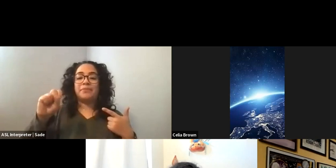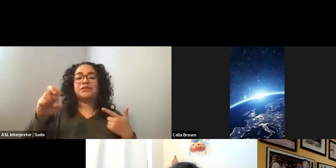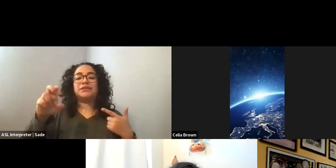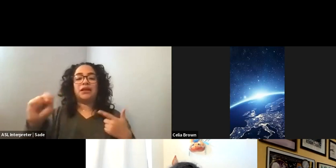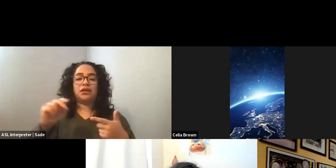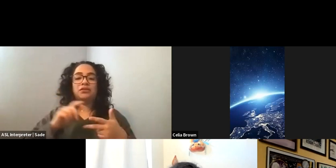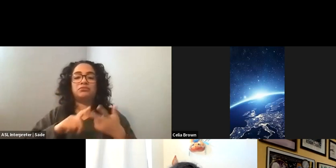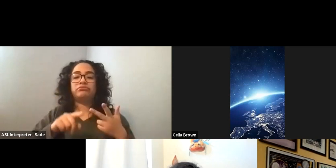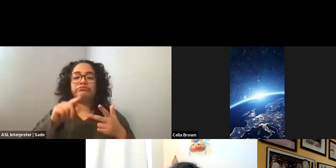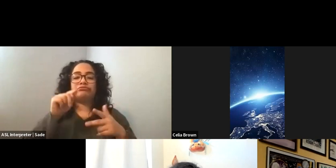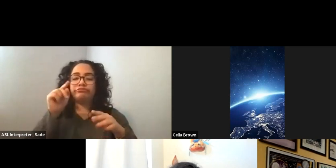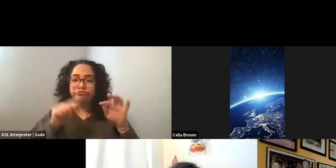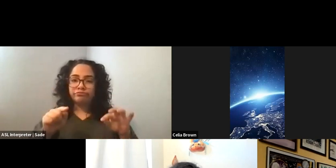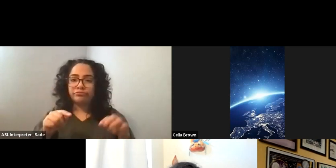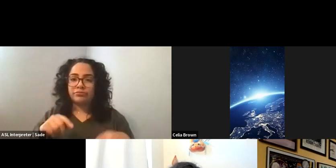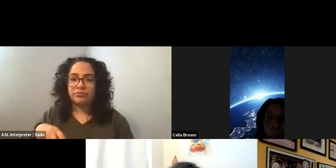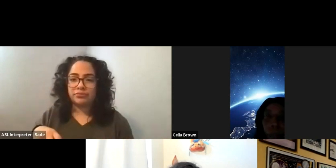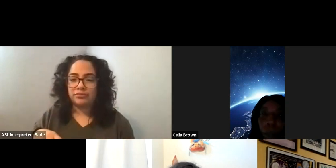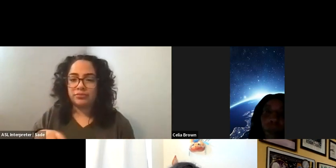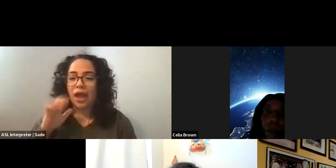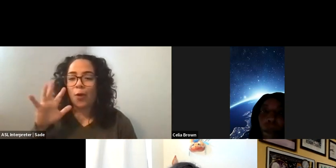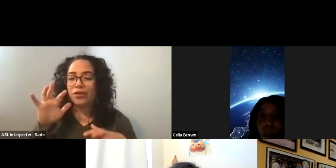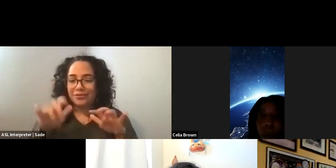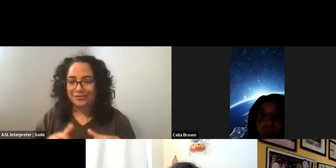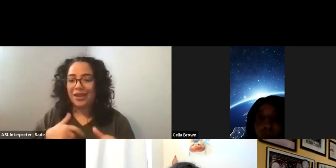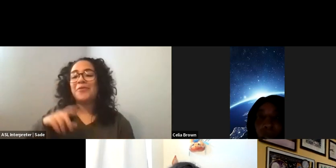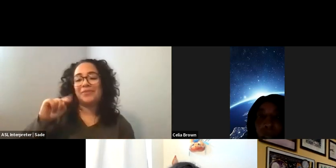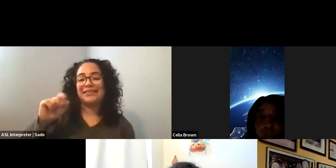names always written down, so I'm going to put them in the chat.